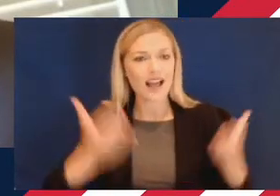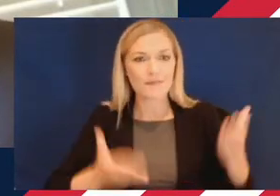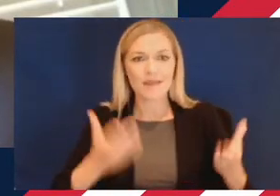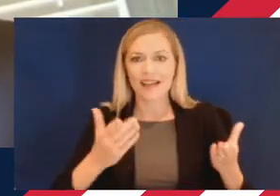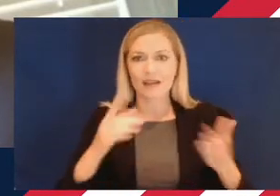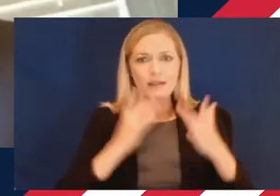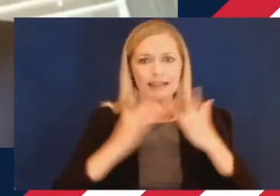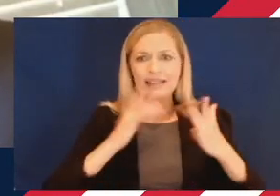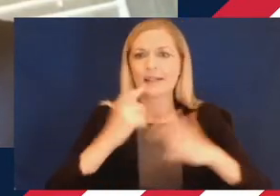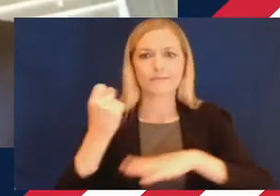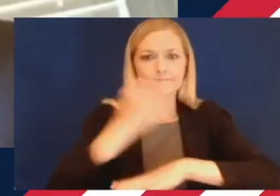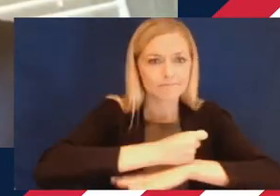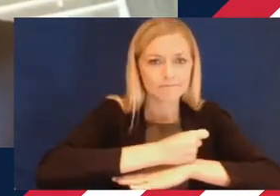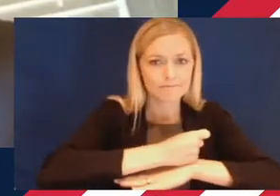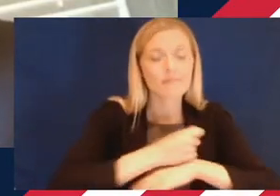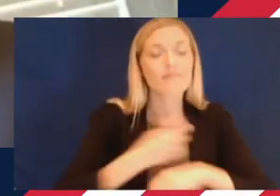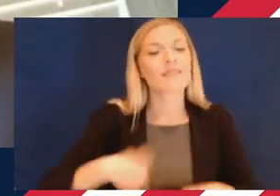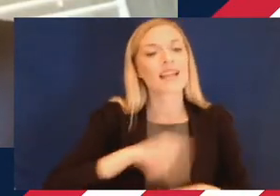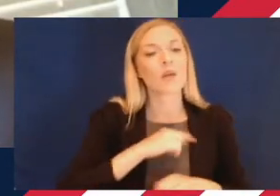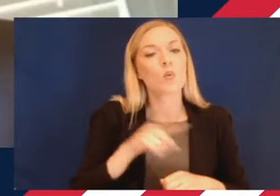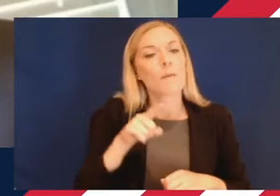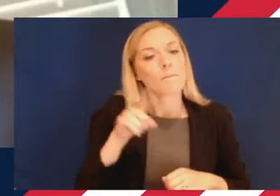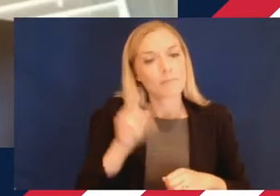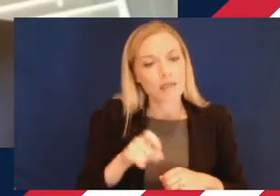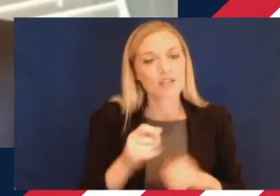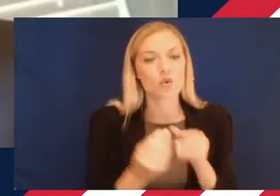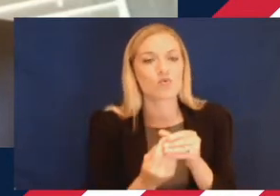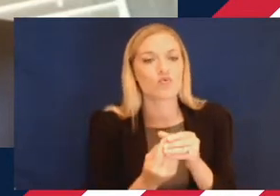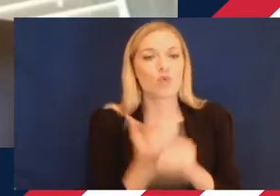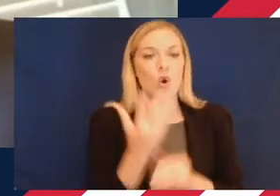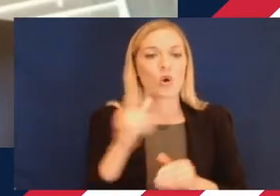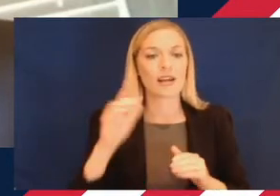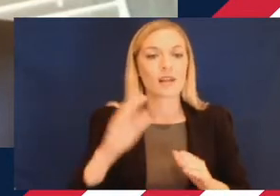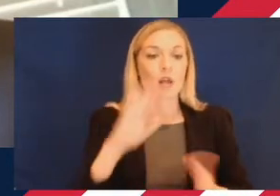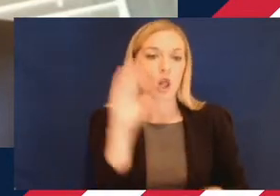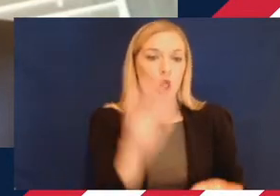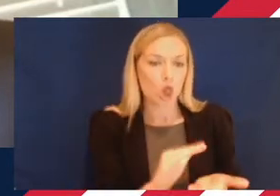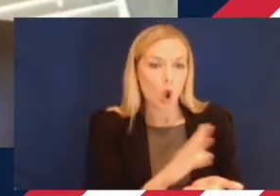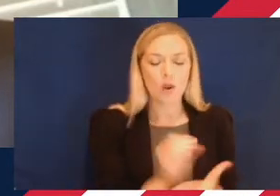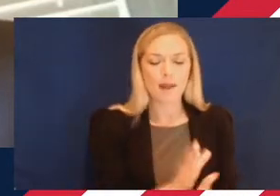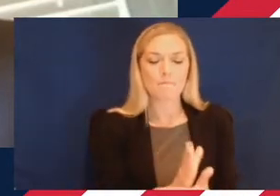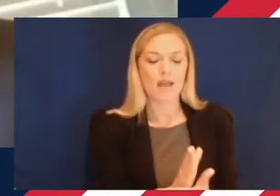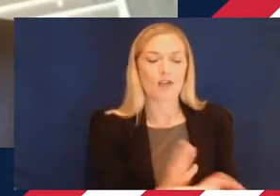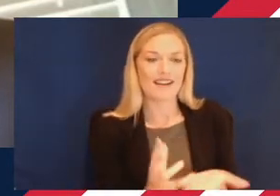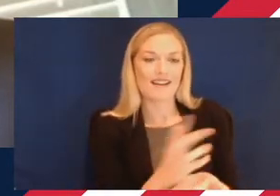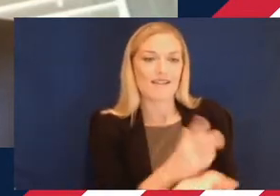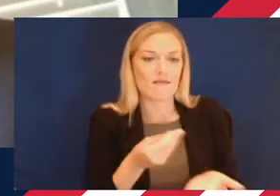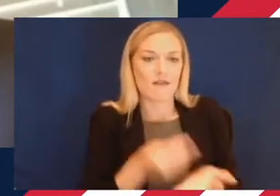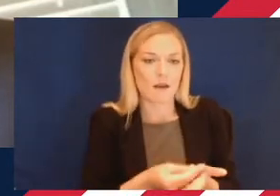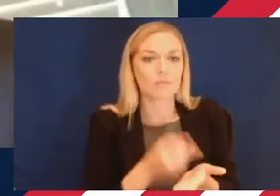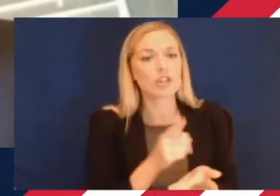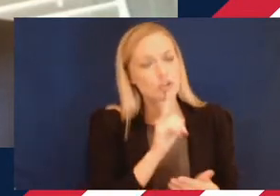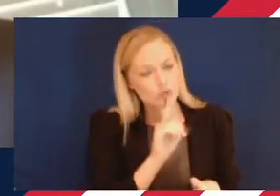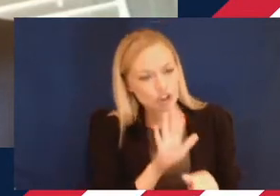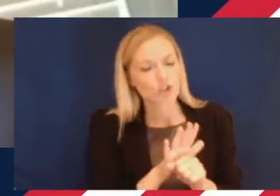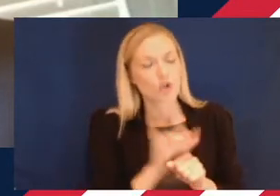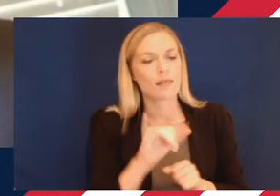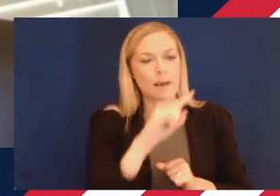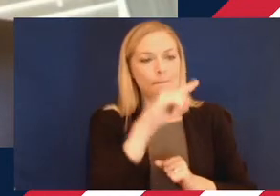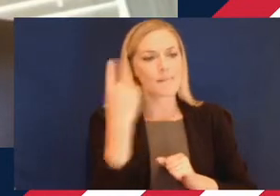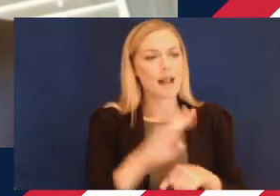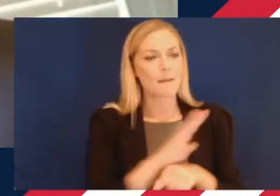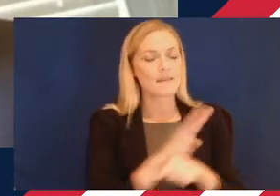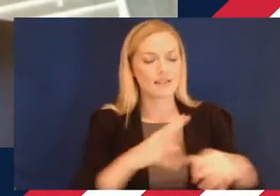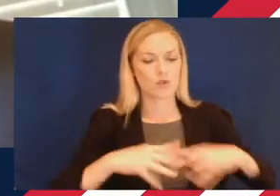and moderate incomes, LMI communities, to ensure that Black business owners are equipped to operate in the growing